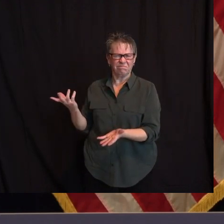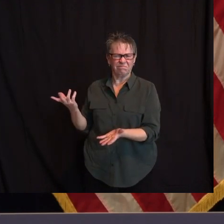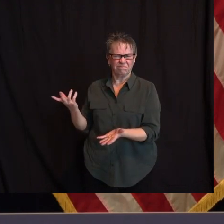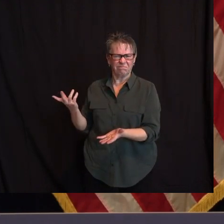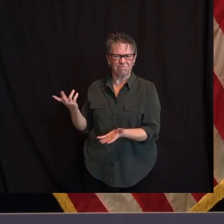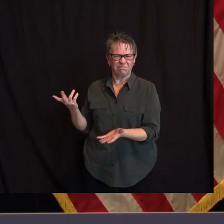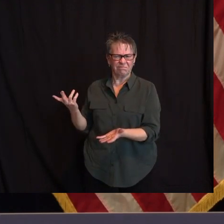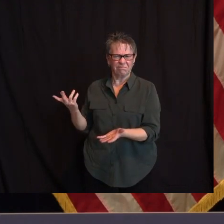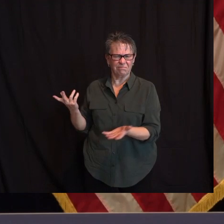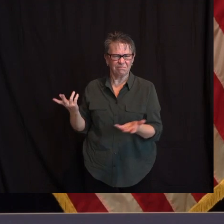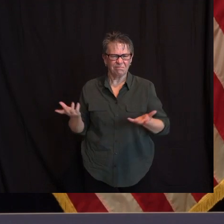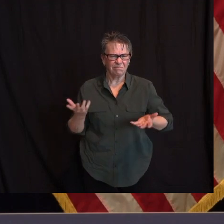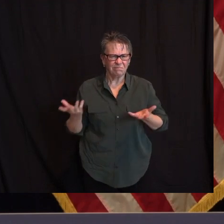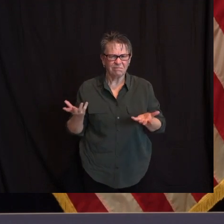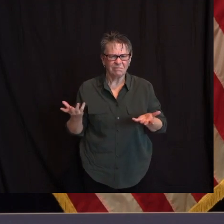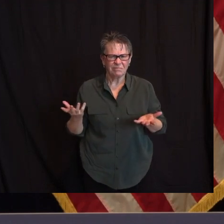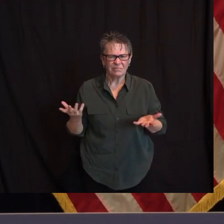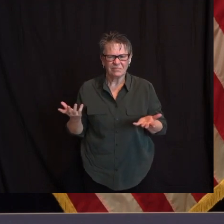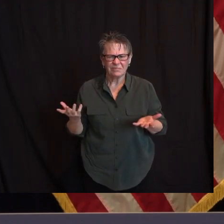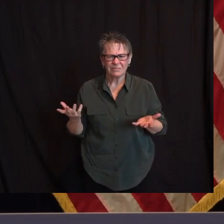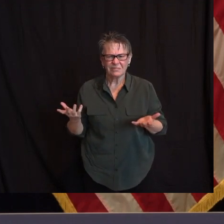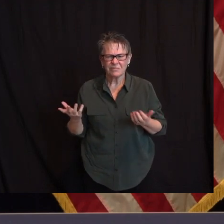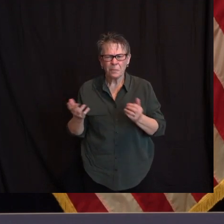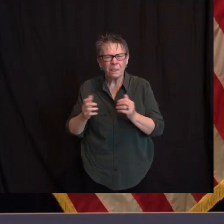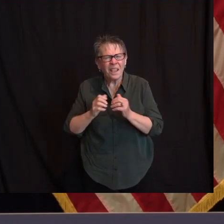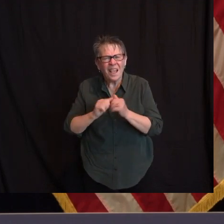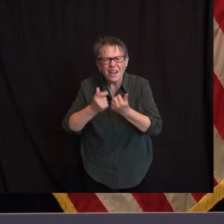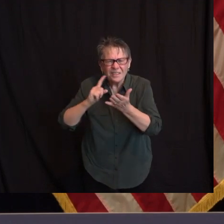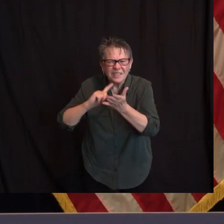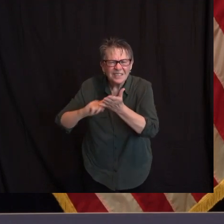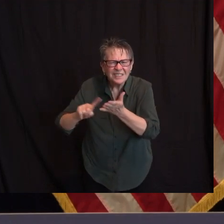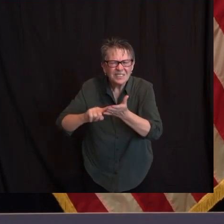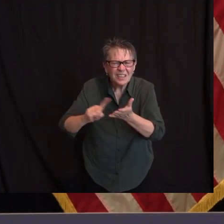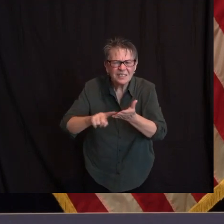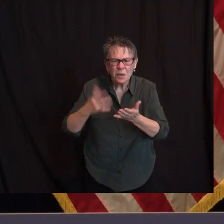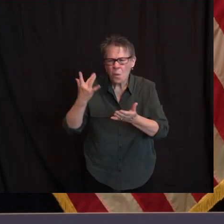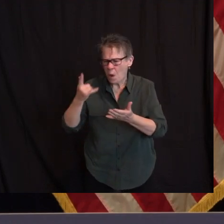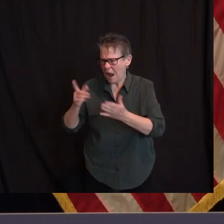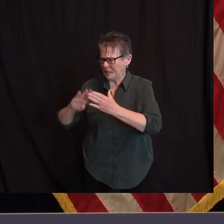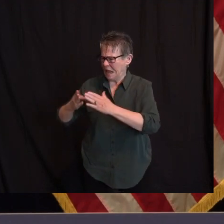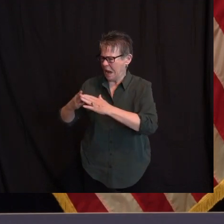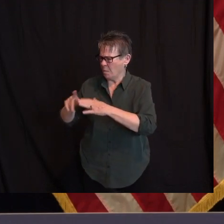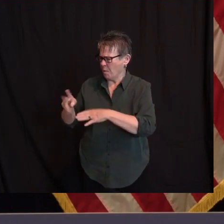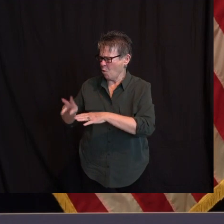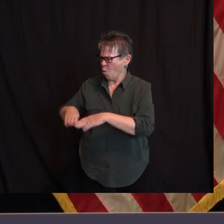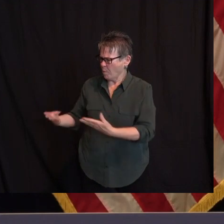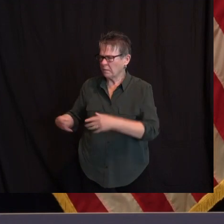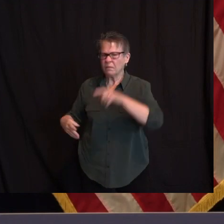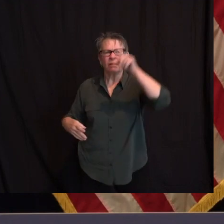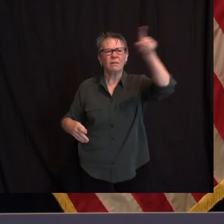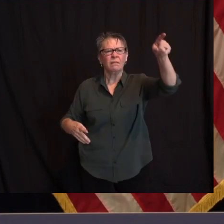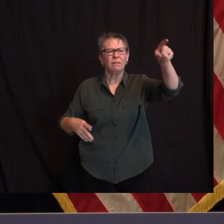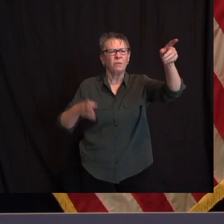feel, could you just explain your rationale behind that? For the health team, in particular, Dr.